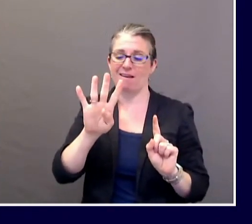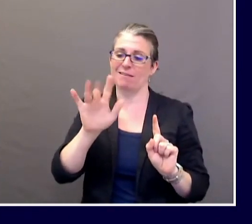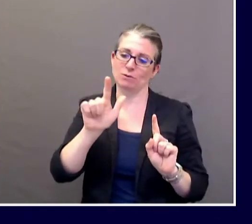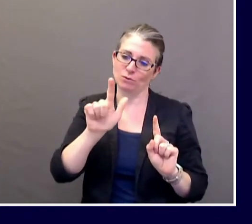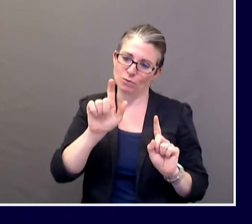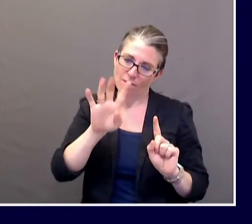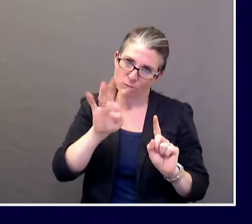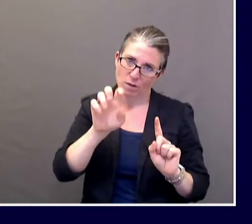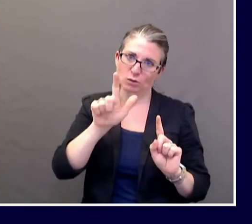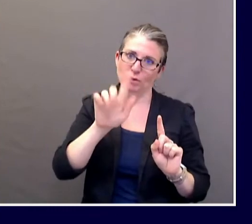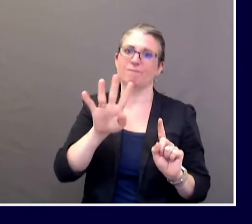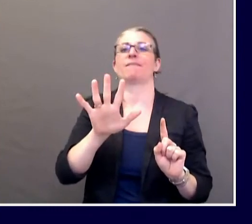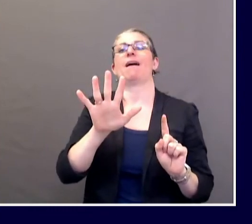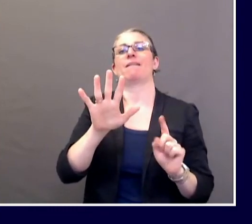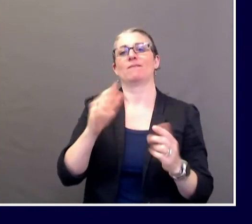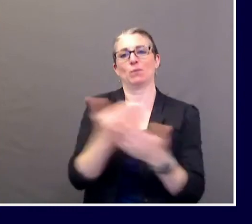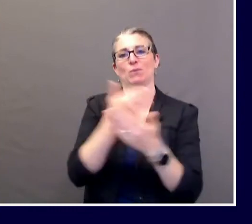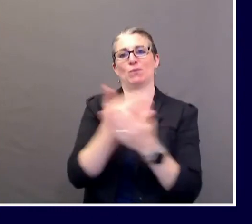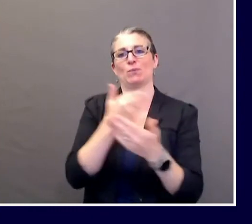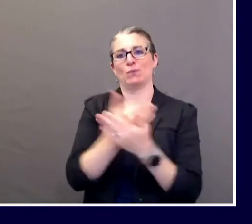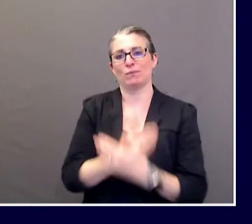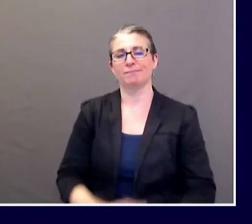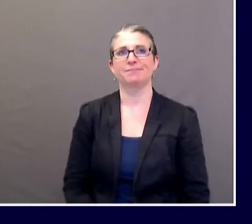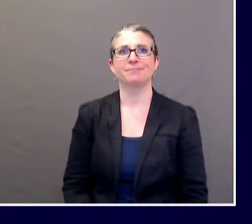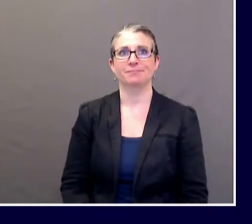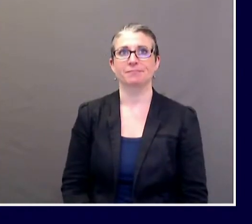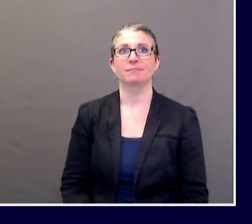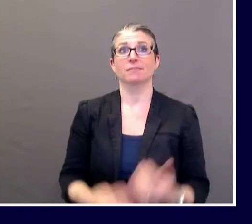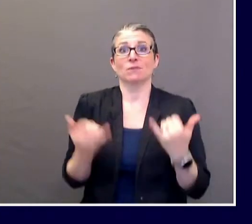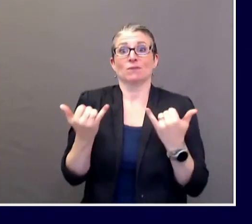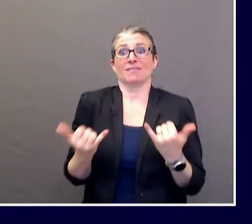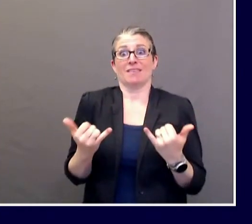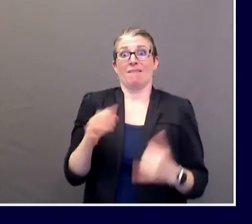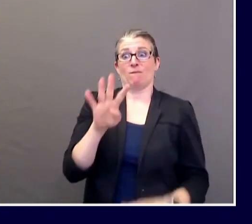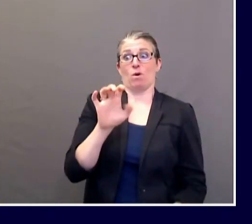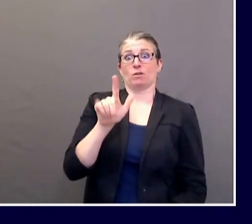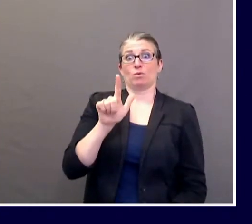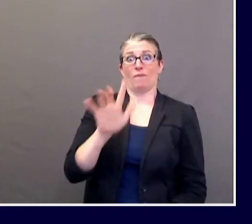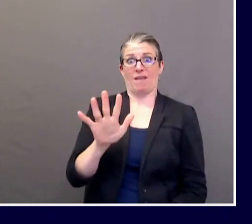the cases reported today, of those 425,